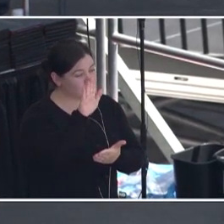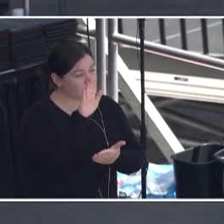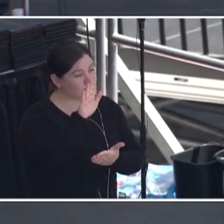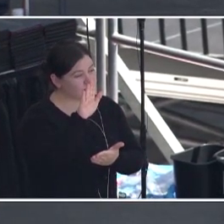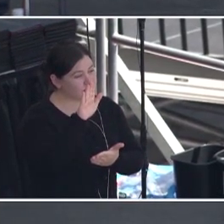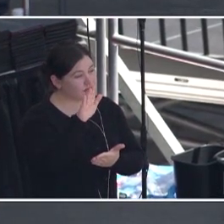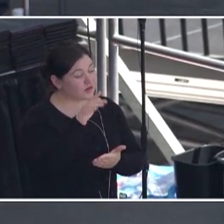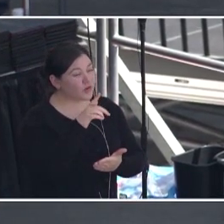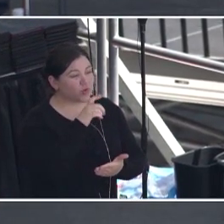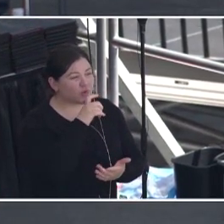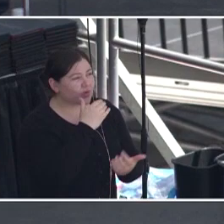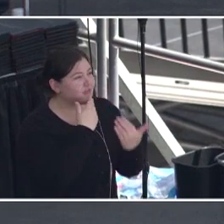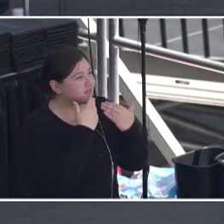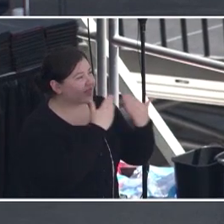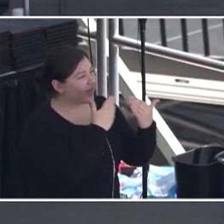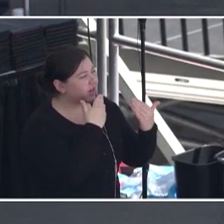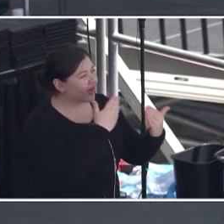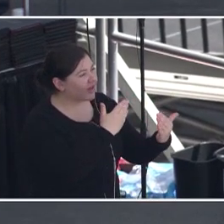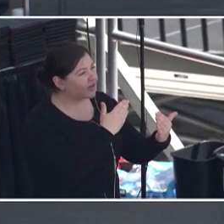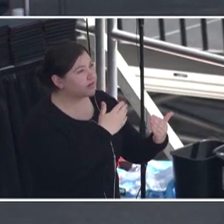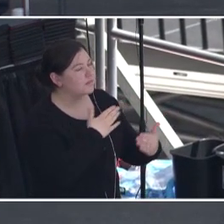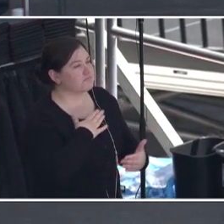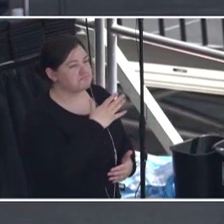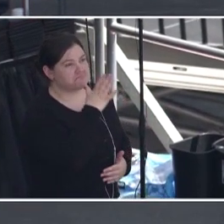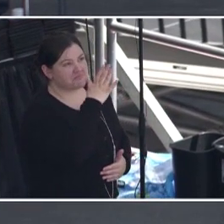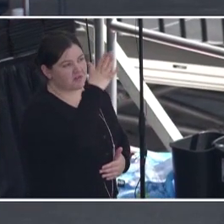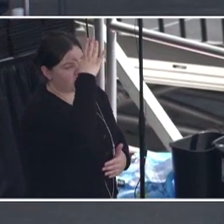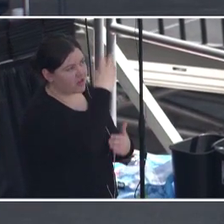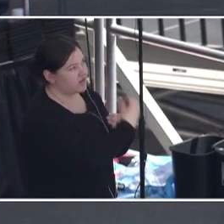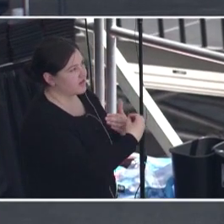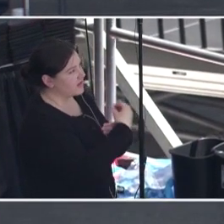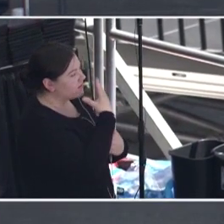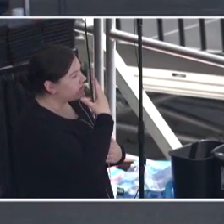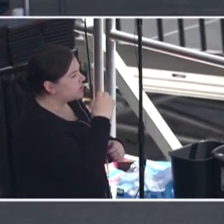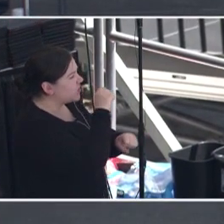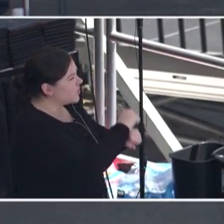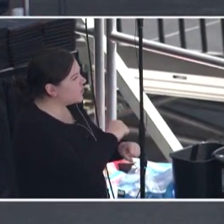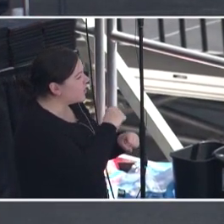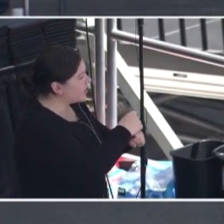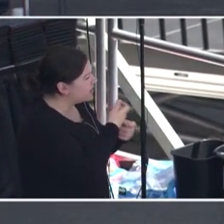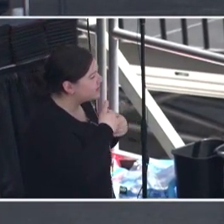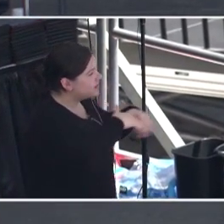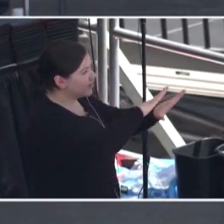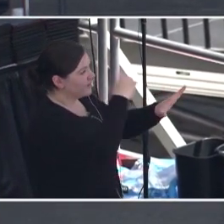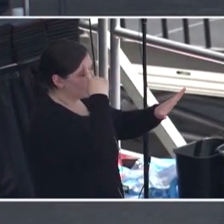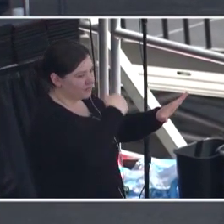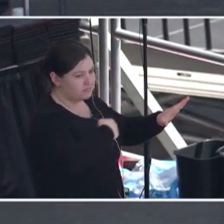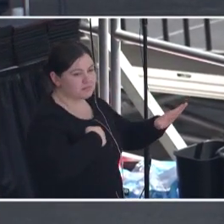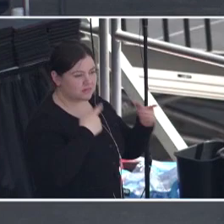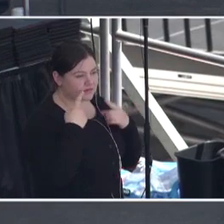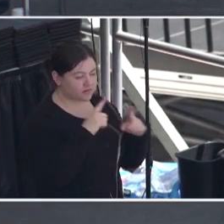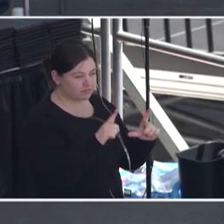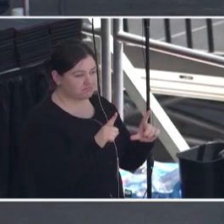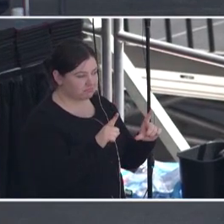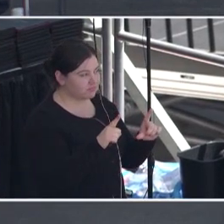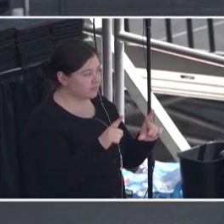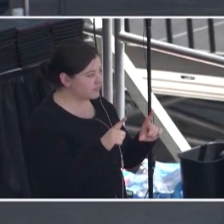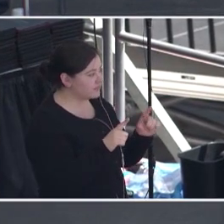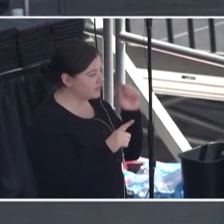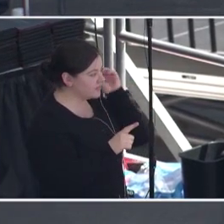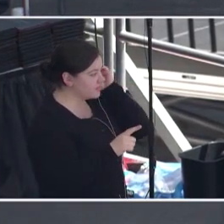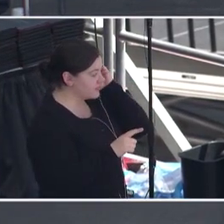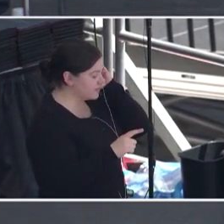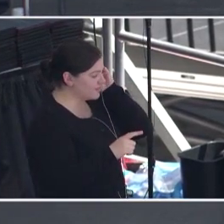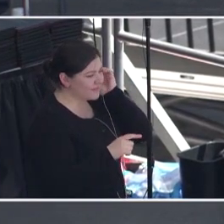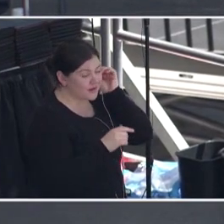my parents for all their hard work and sacrifices. It wasn't easy for my